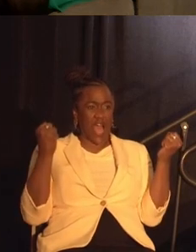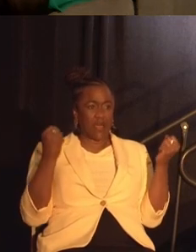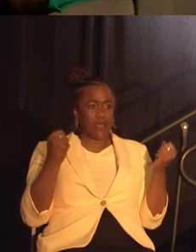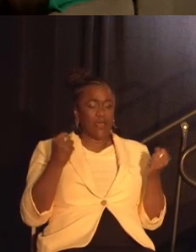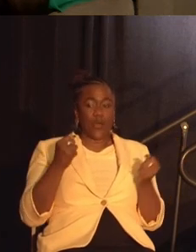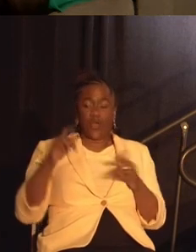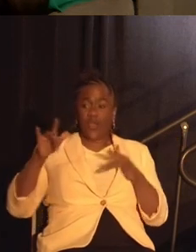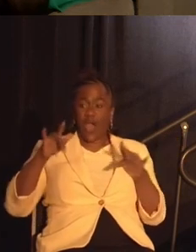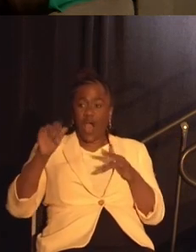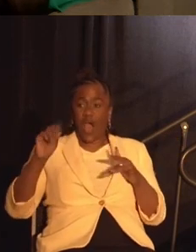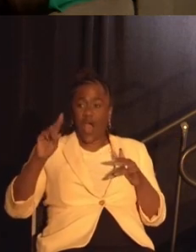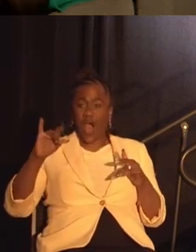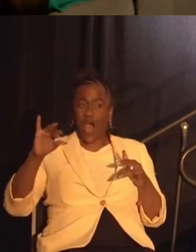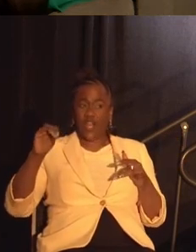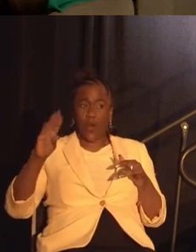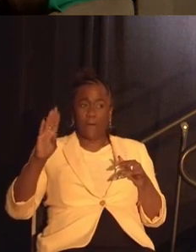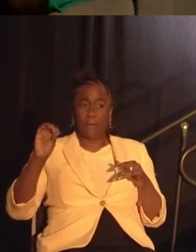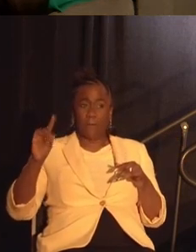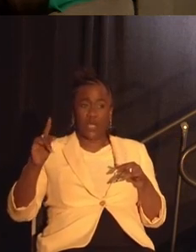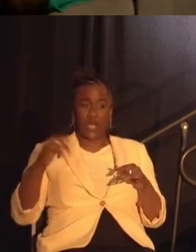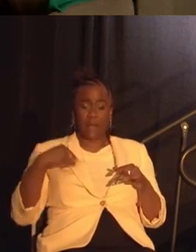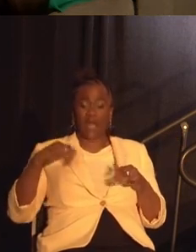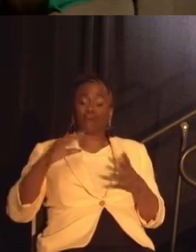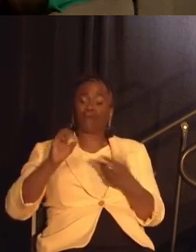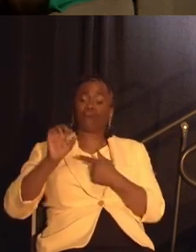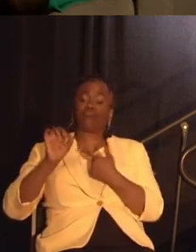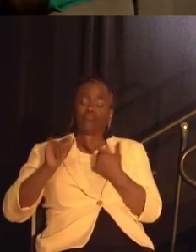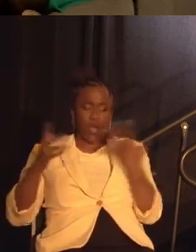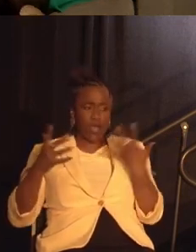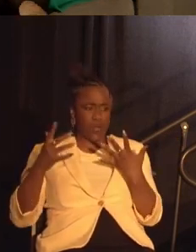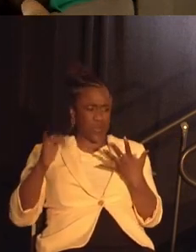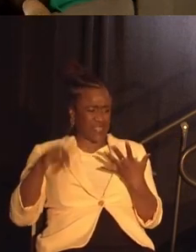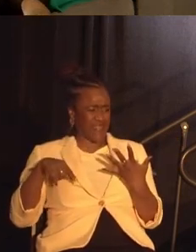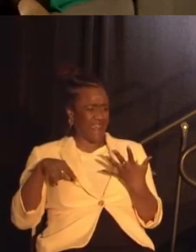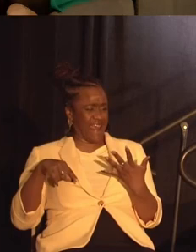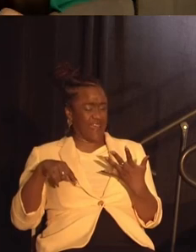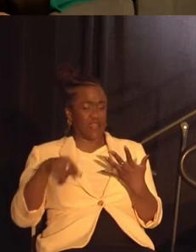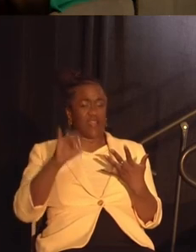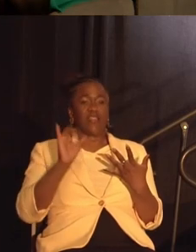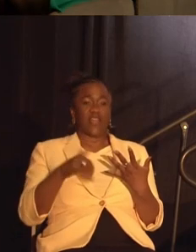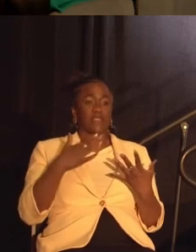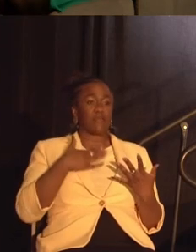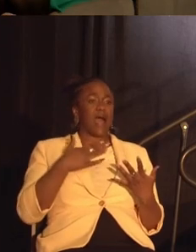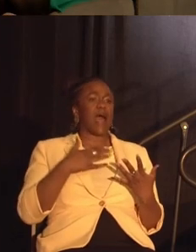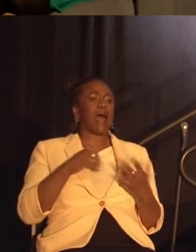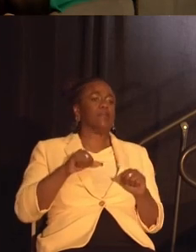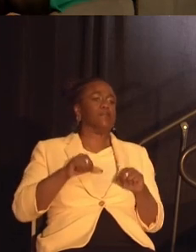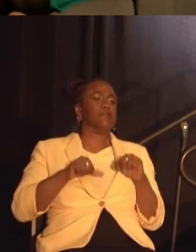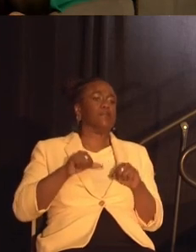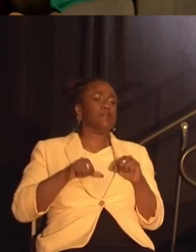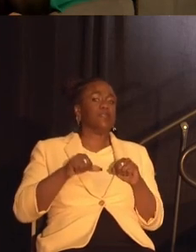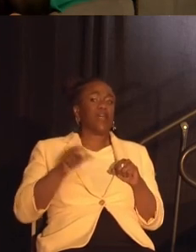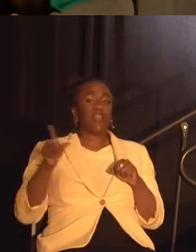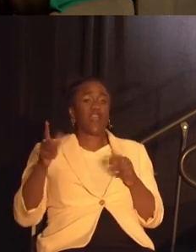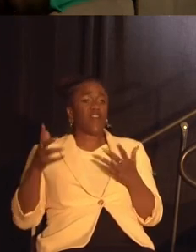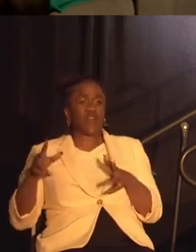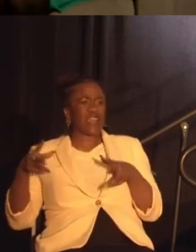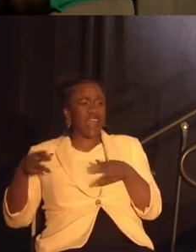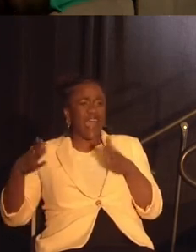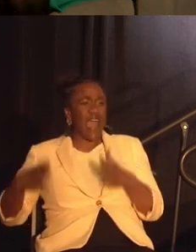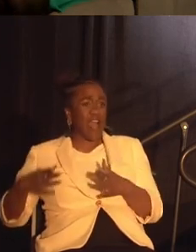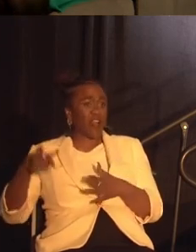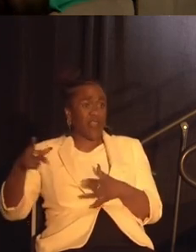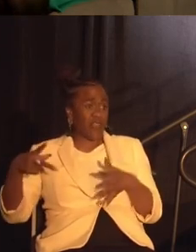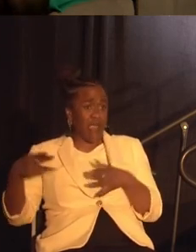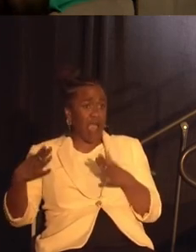the audiobook and I'm like, what is this? I mean, and of course, like, that's just my insecurity talking, because they've been through an editor and a copy